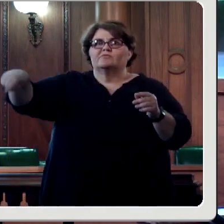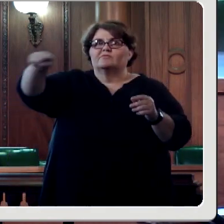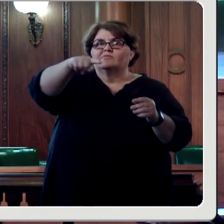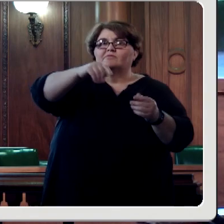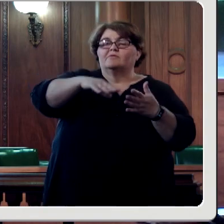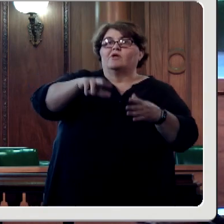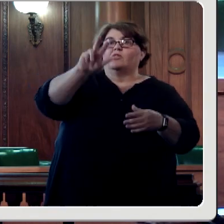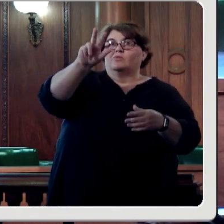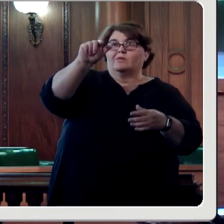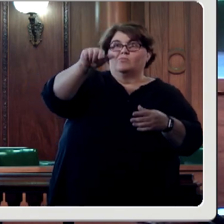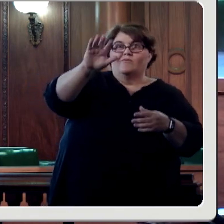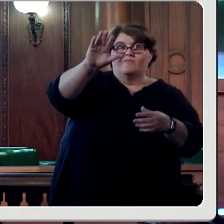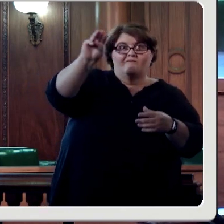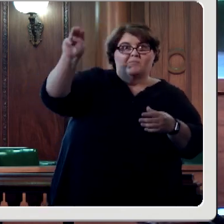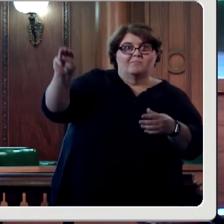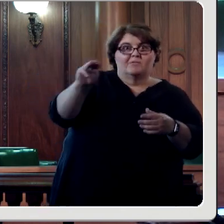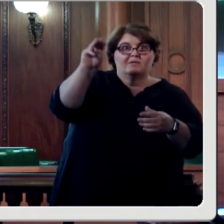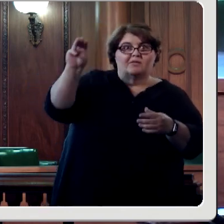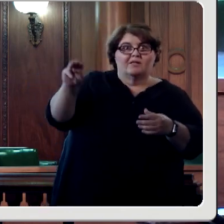snacks. About